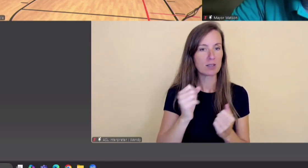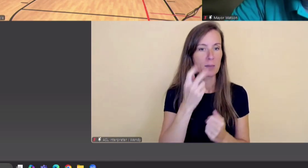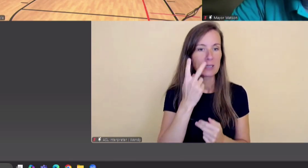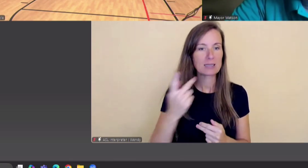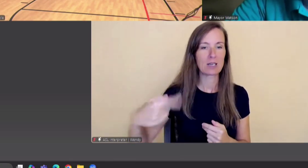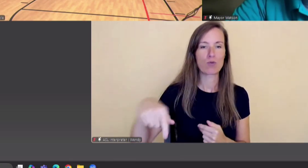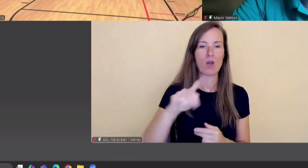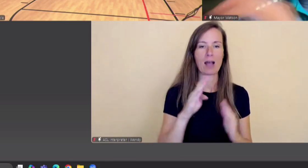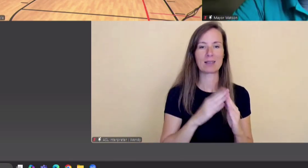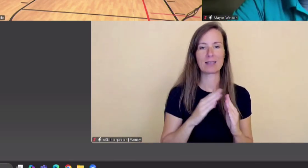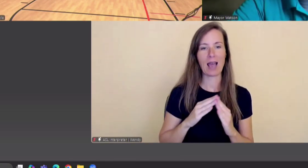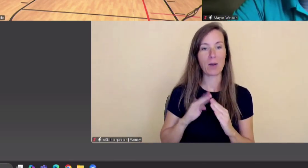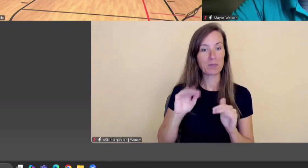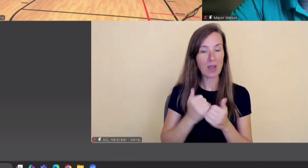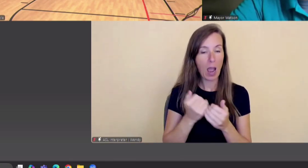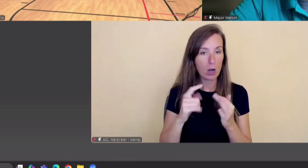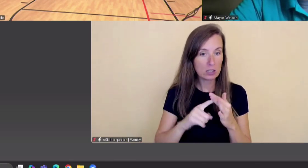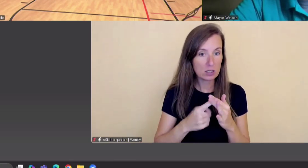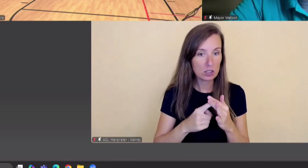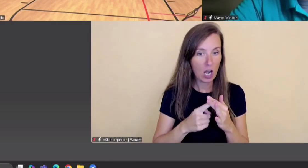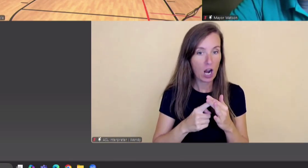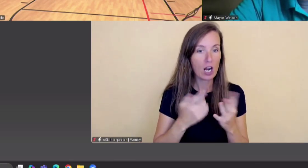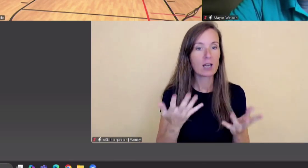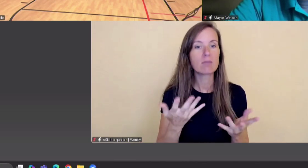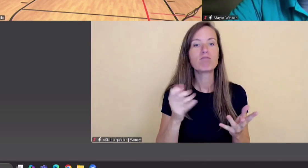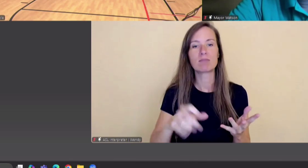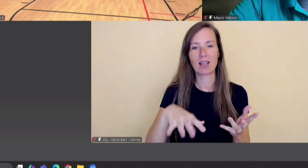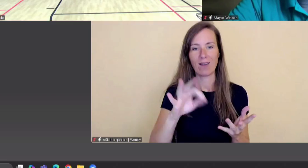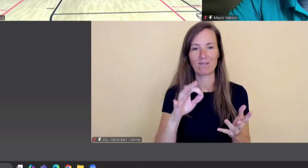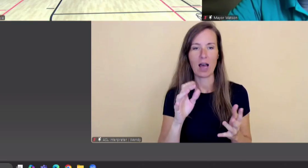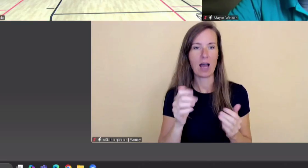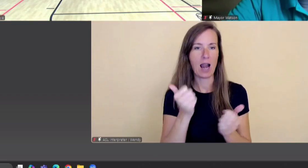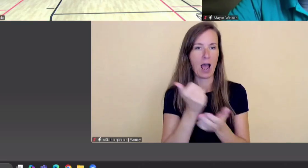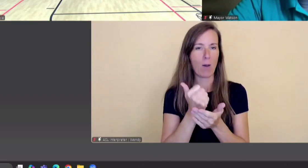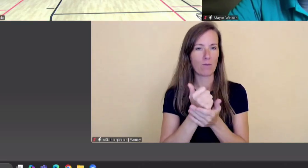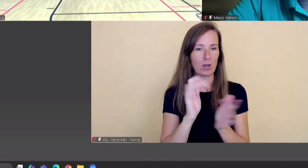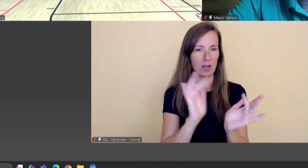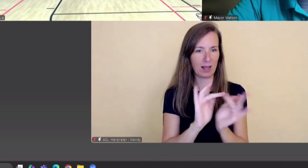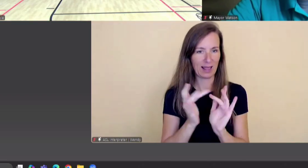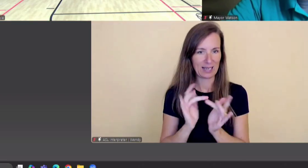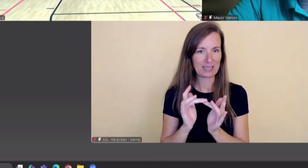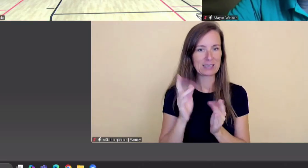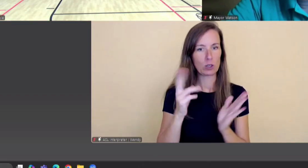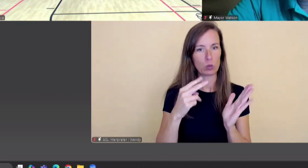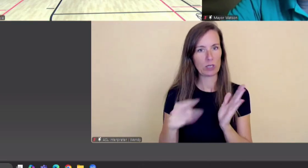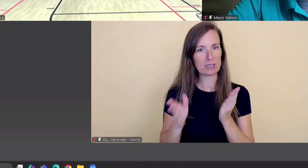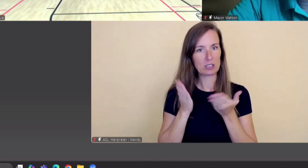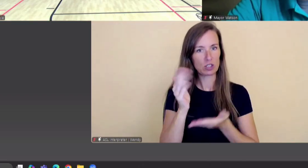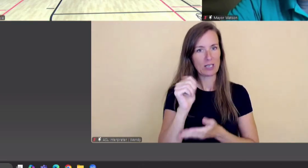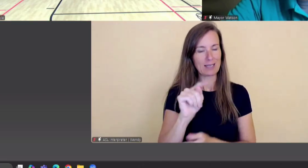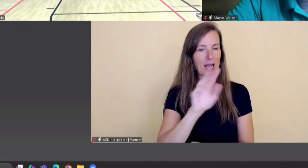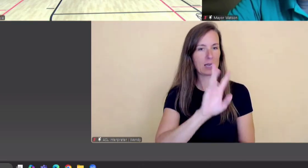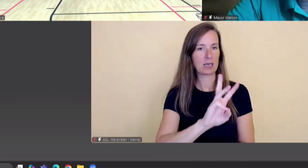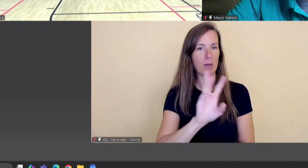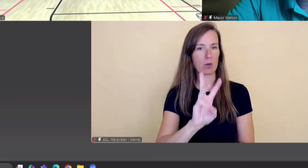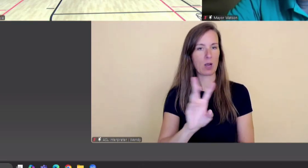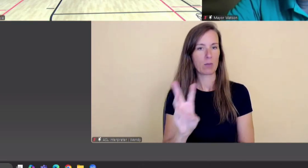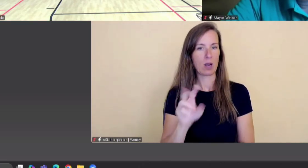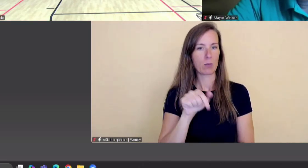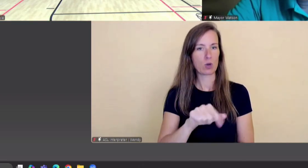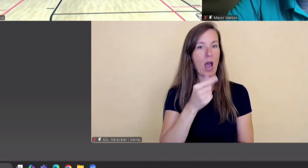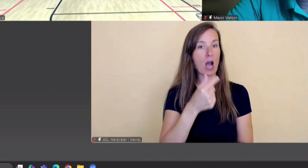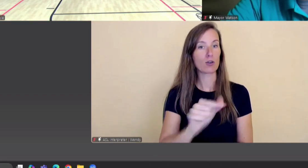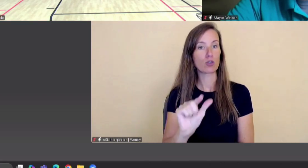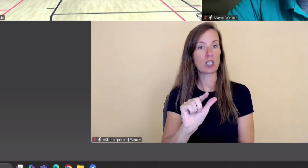links and reading suggestions at www.greeninfra.org. greencheverly.org. And